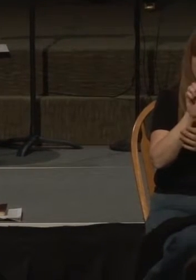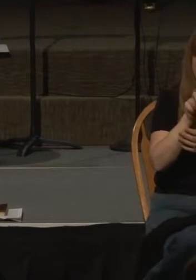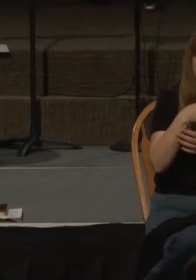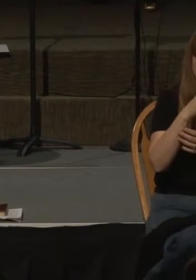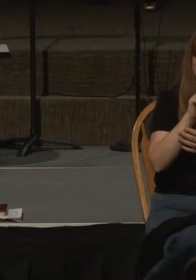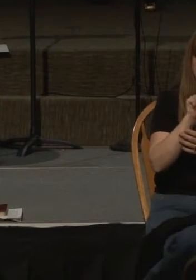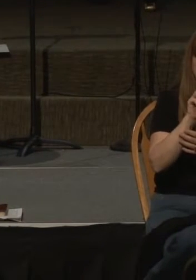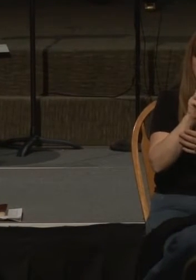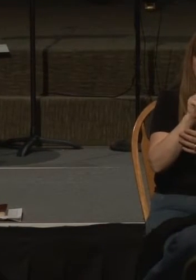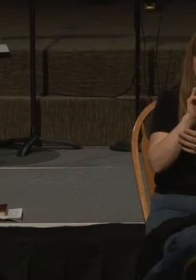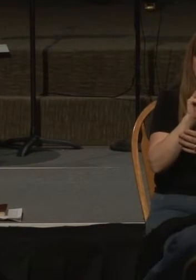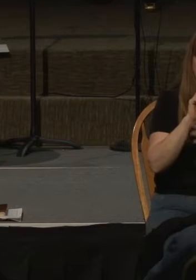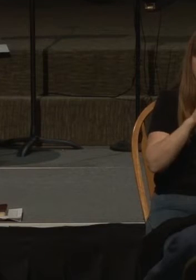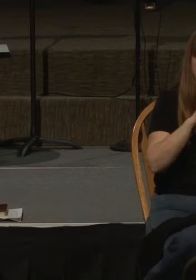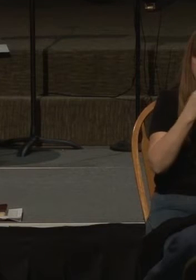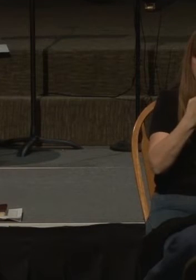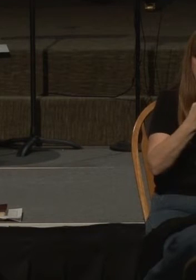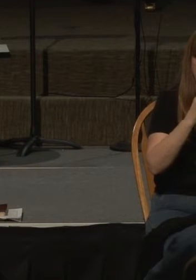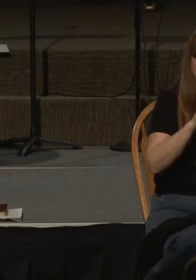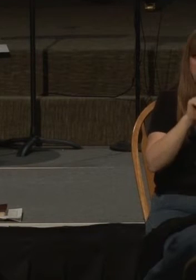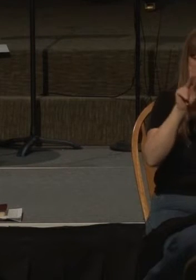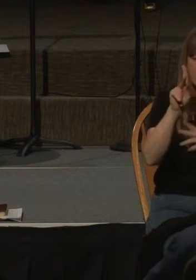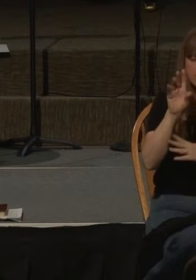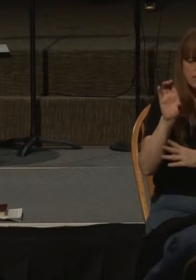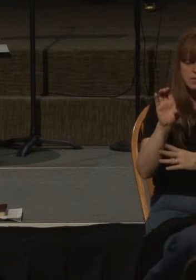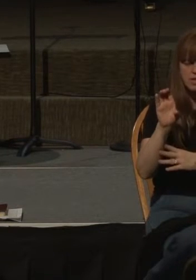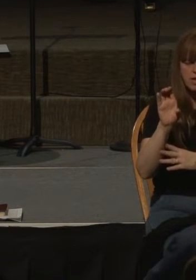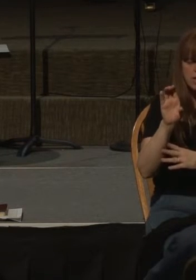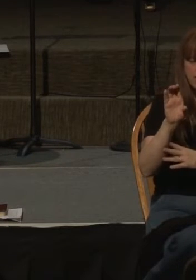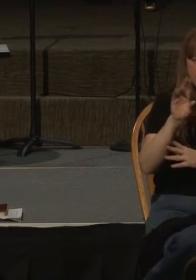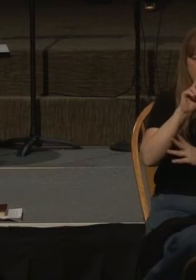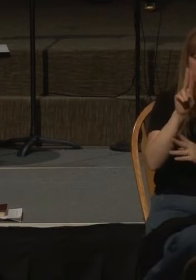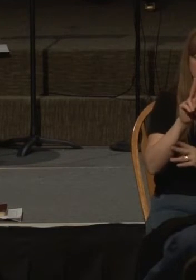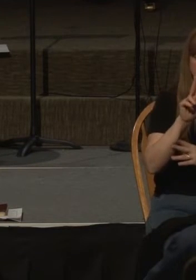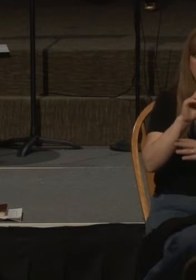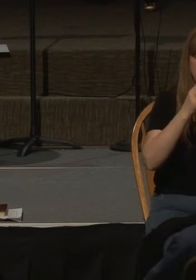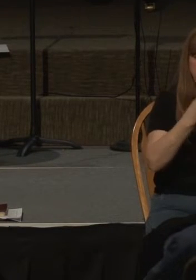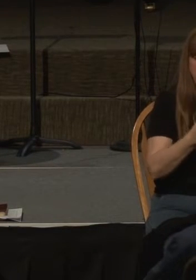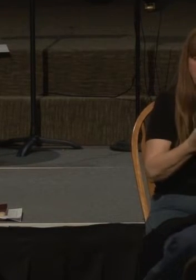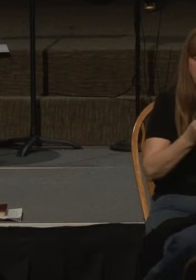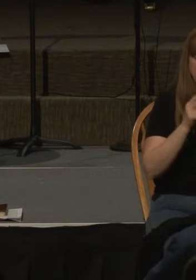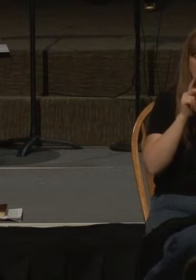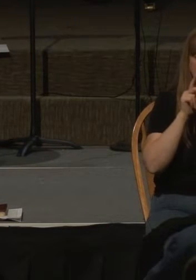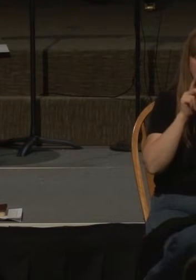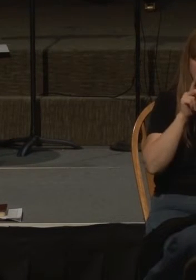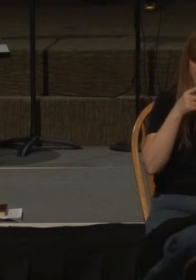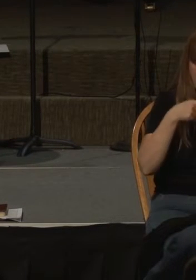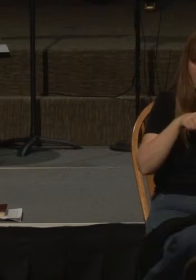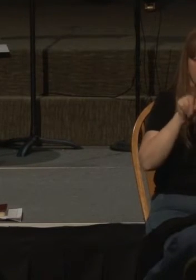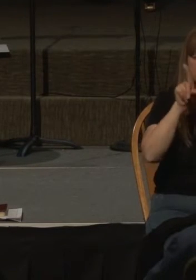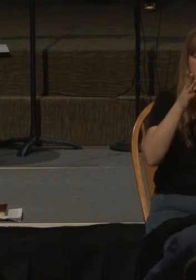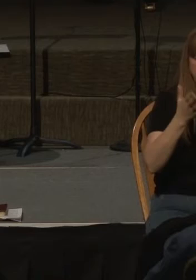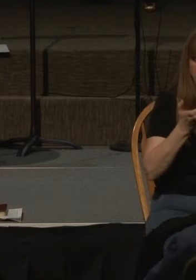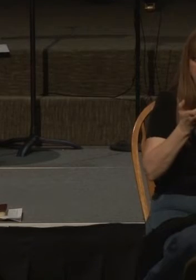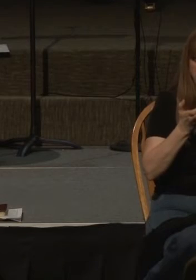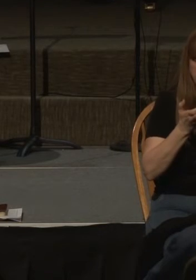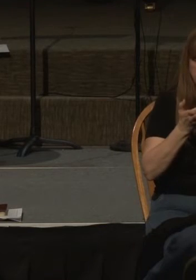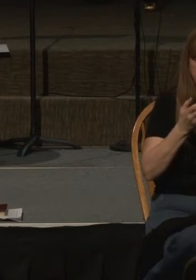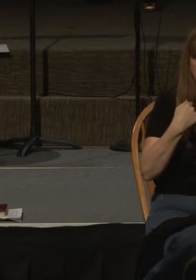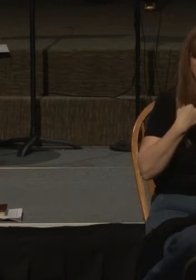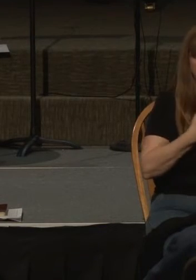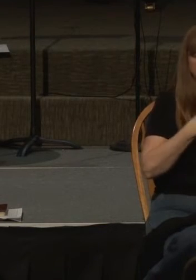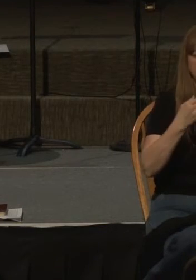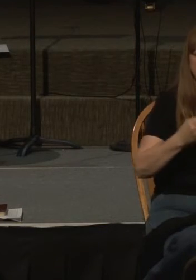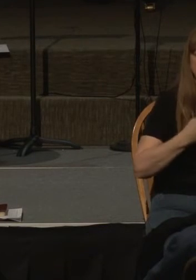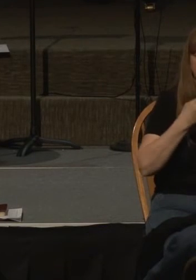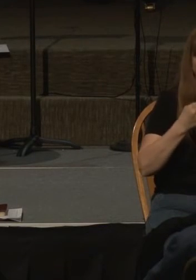them, you use them as you see fit. May we rejoice in the good things you do in their lives in the days to come.